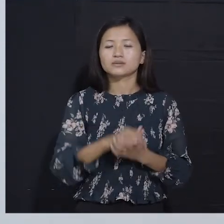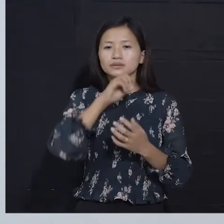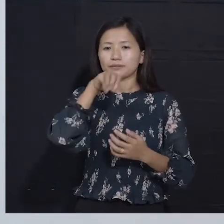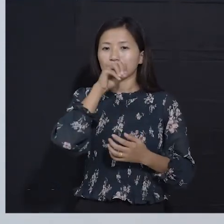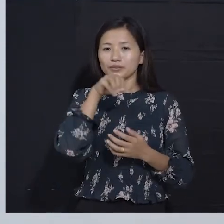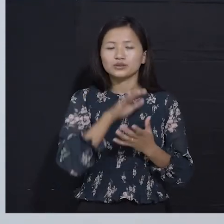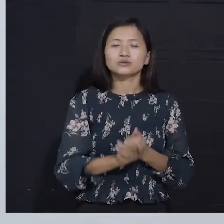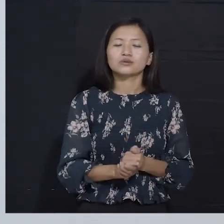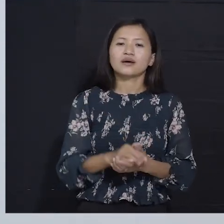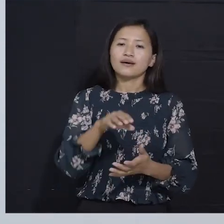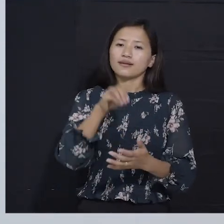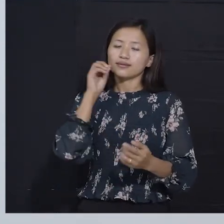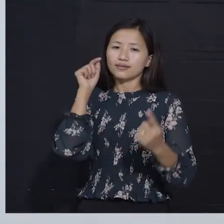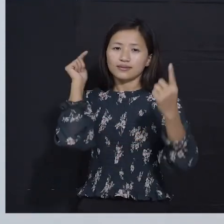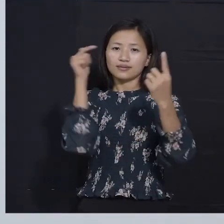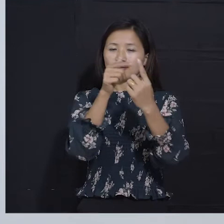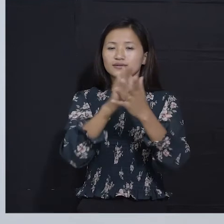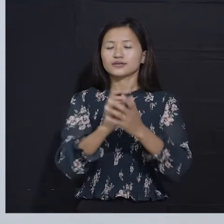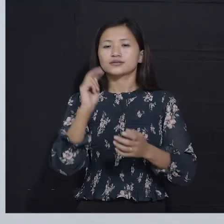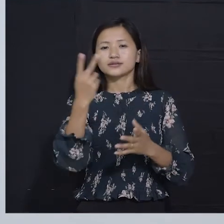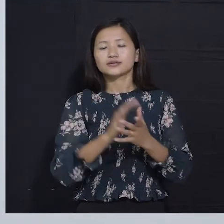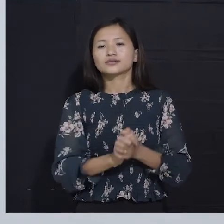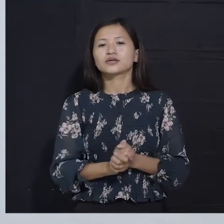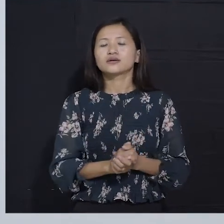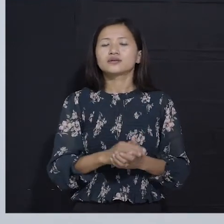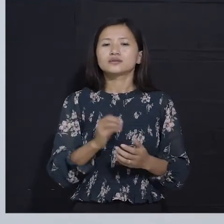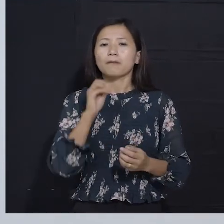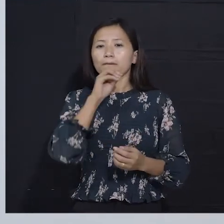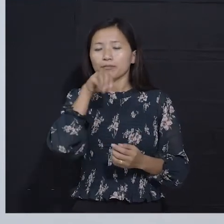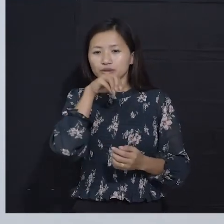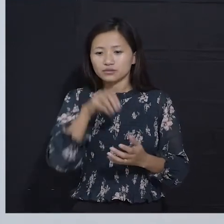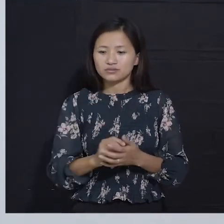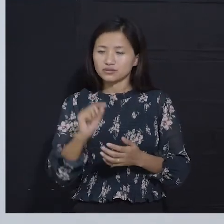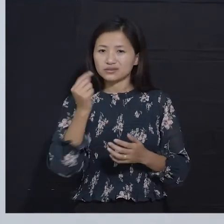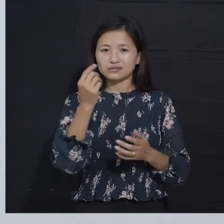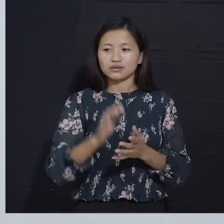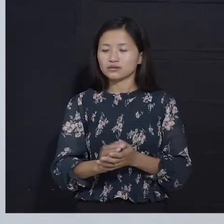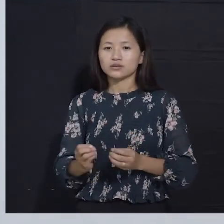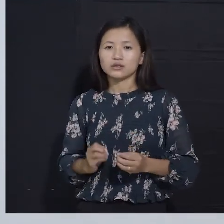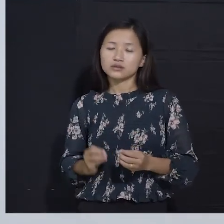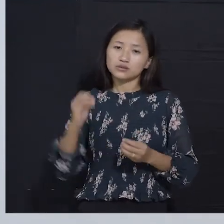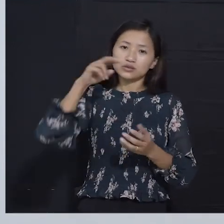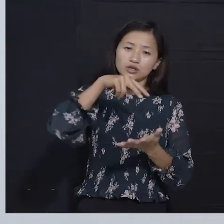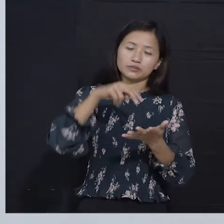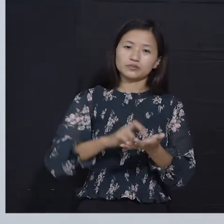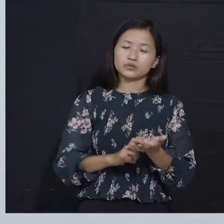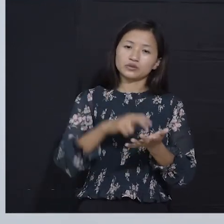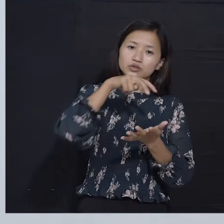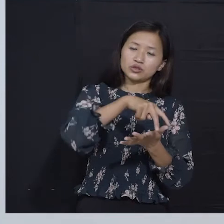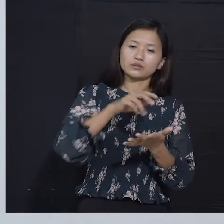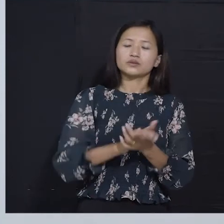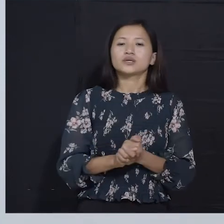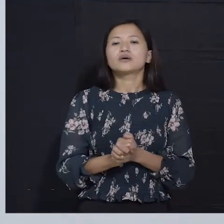as expected, in a flash, that means in a second, the pig just jumped to attack him, and at that moment he threw the spear. We